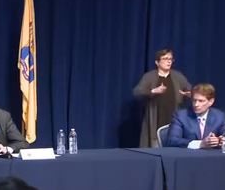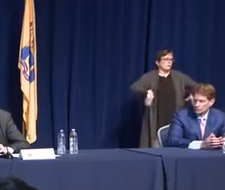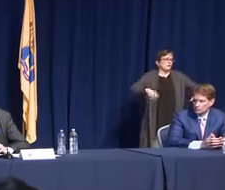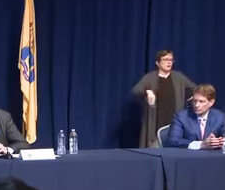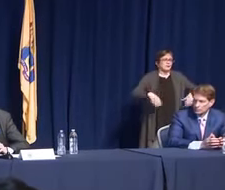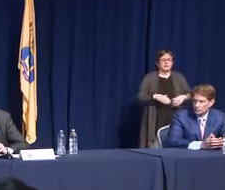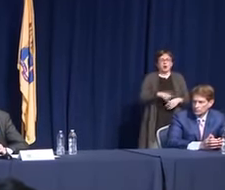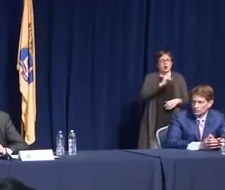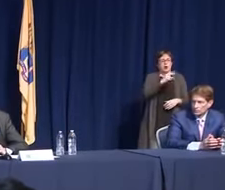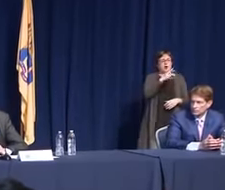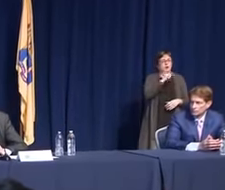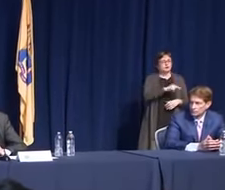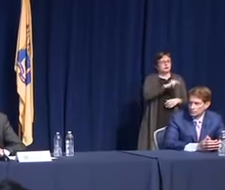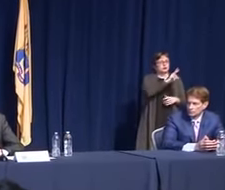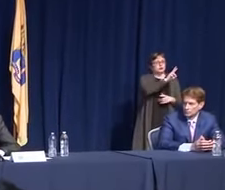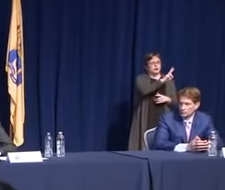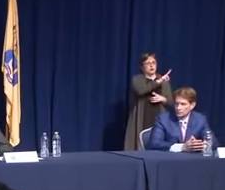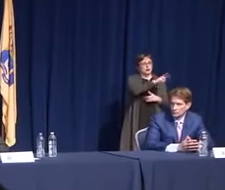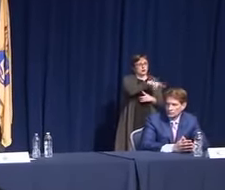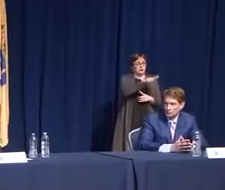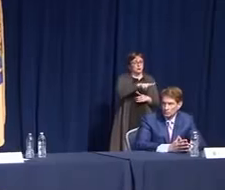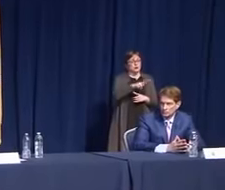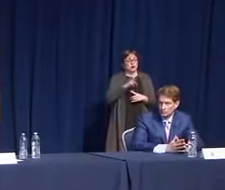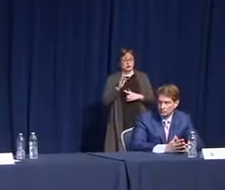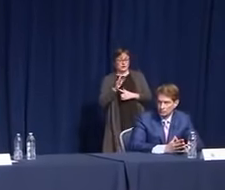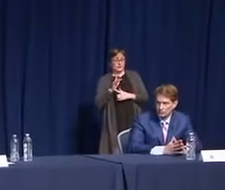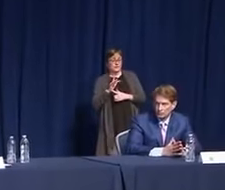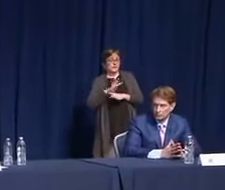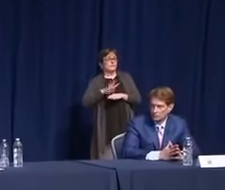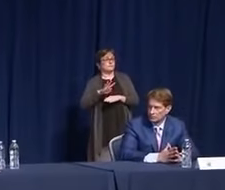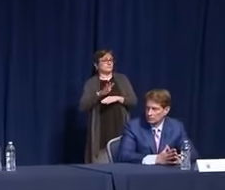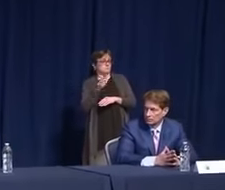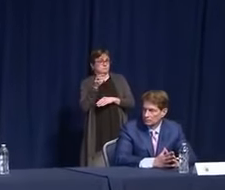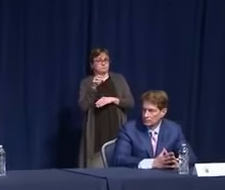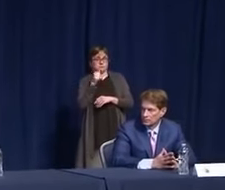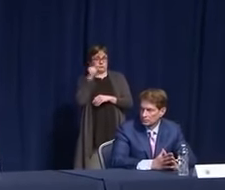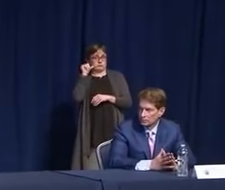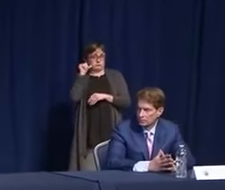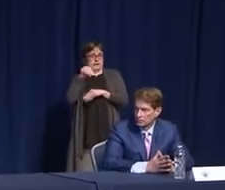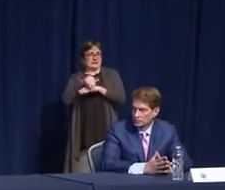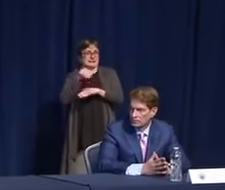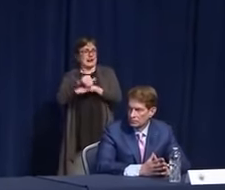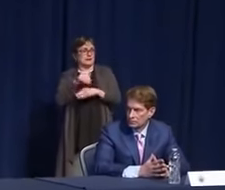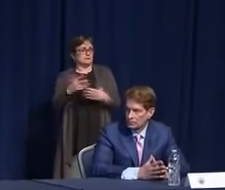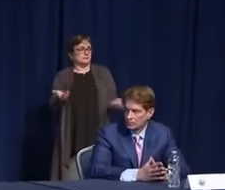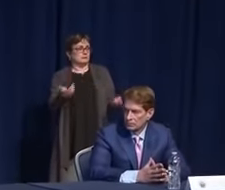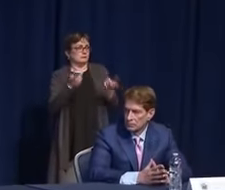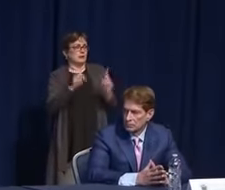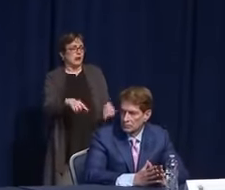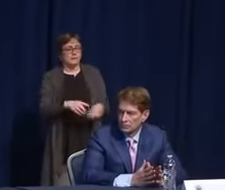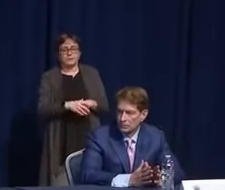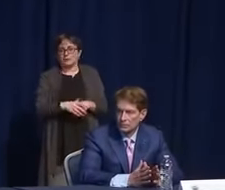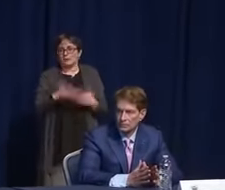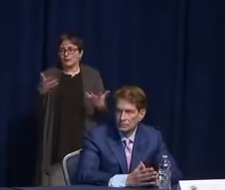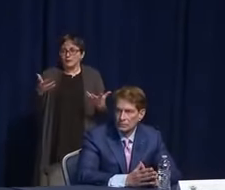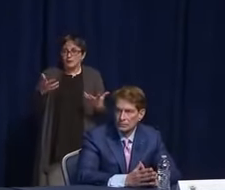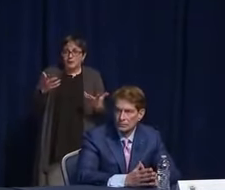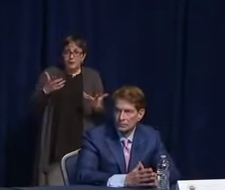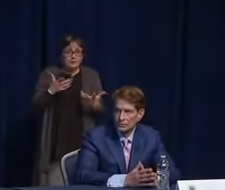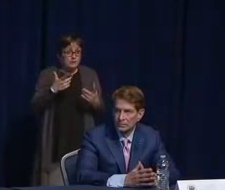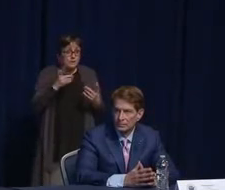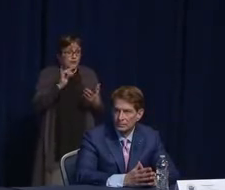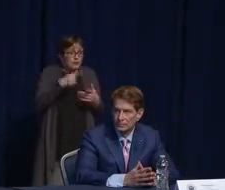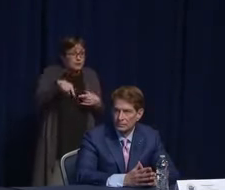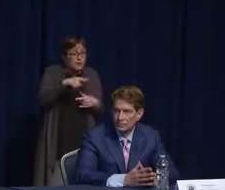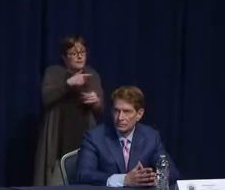33. 25 of them came in overnight. I think it's fair to say we have no insight as to confirm. whether those are Lakewood or not,